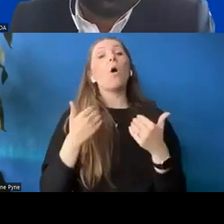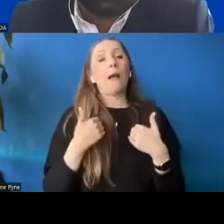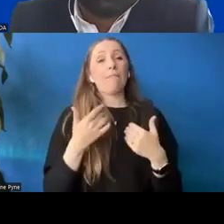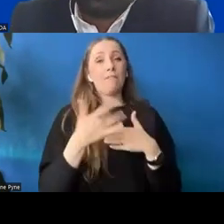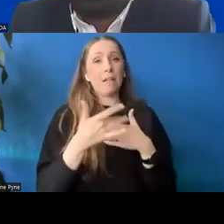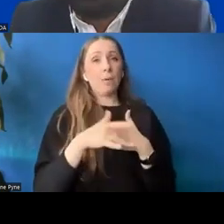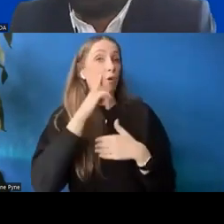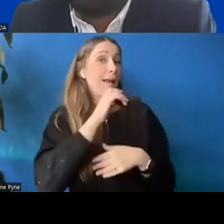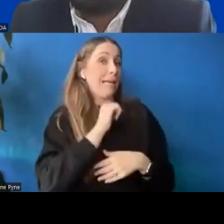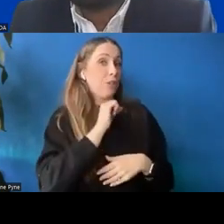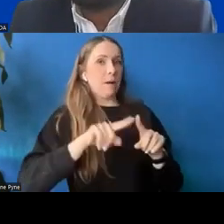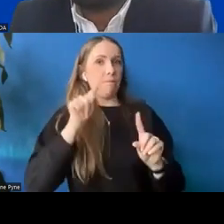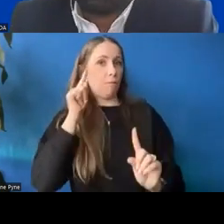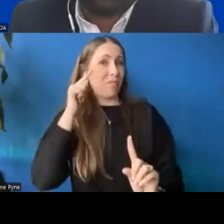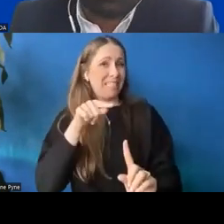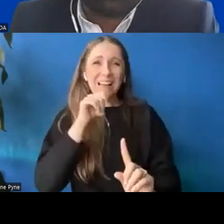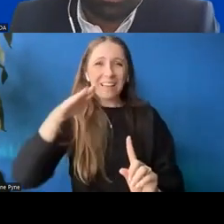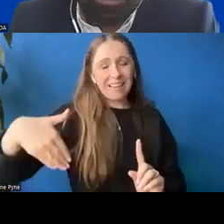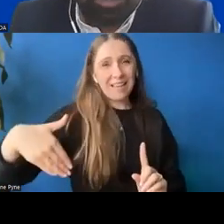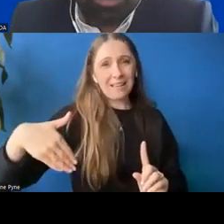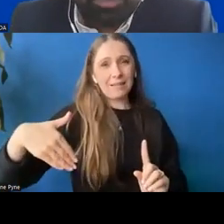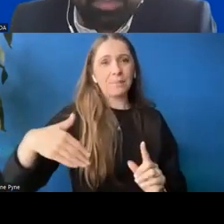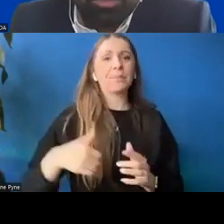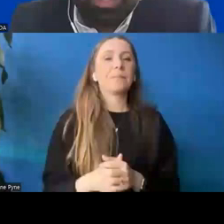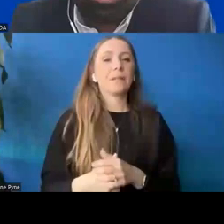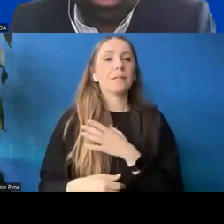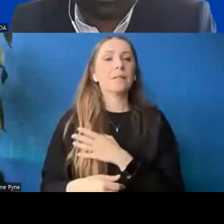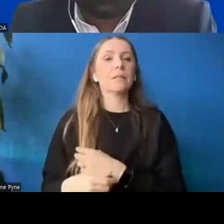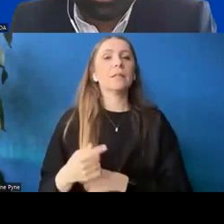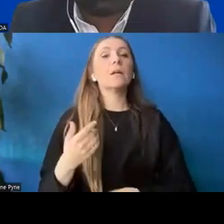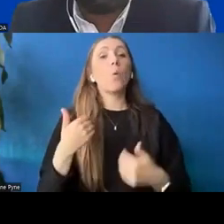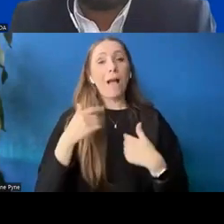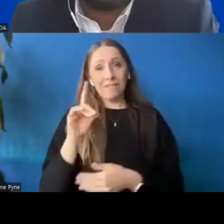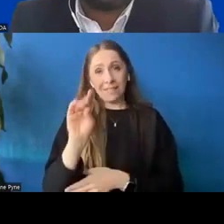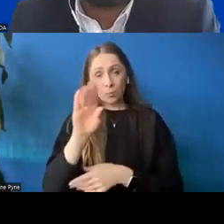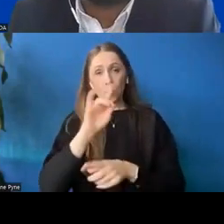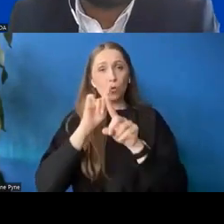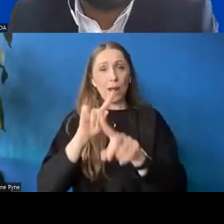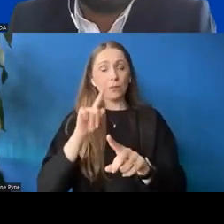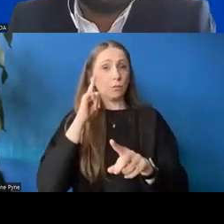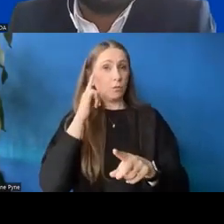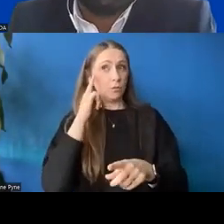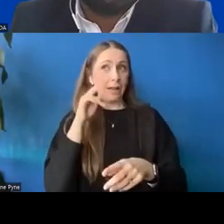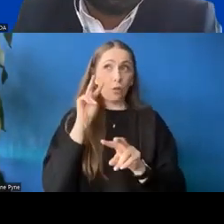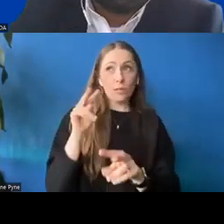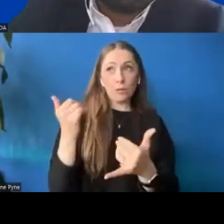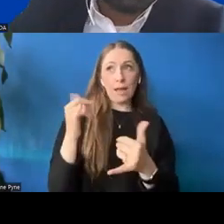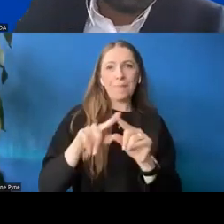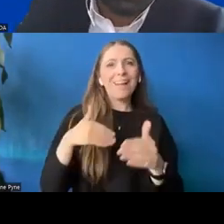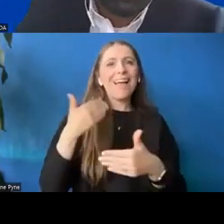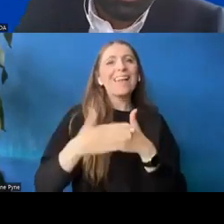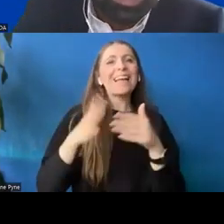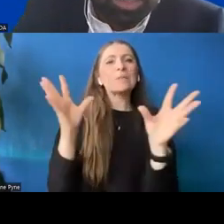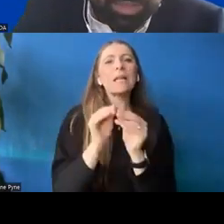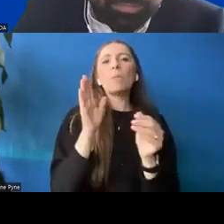dashboard for aging, and then also with age band. So we have a dashboard to react to today, but hopefully at our next meeting, it'll be even more